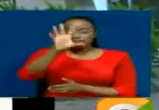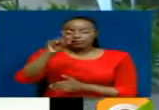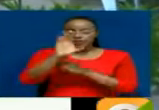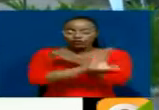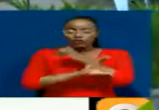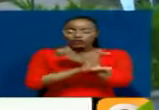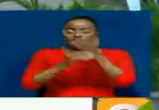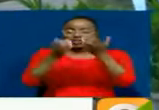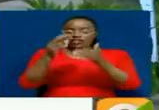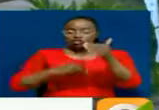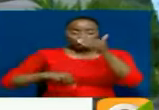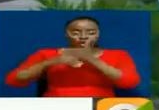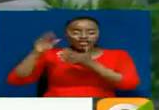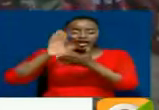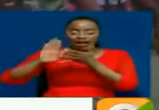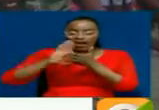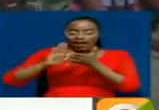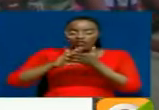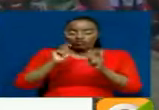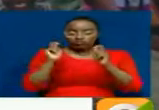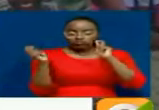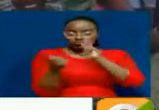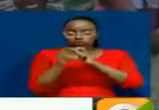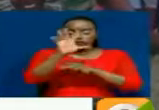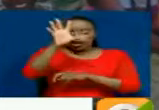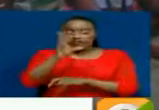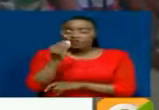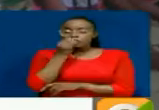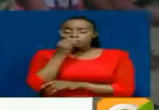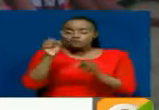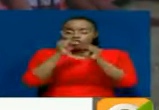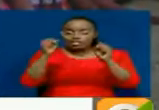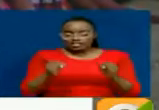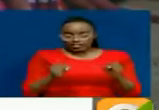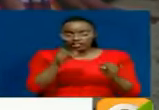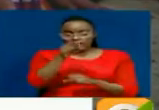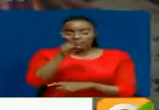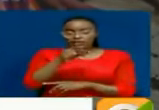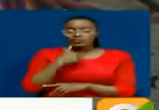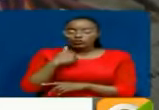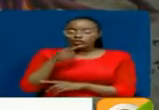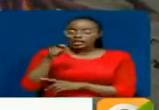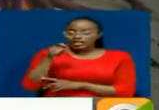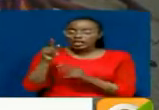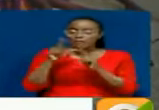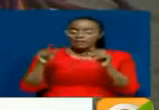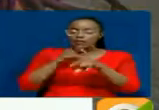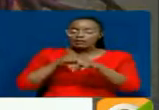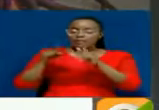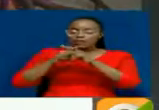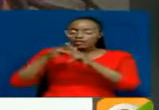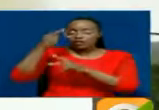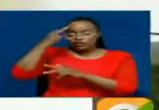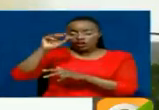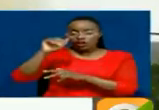African countries need to increase urgency in transforming Africa's food system. This was the key message during the